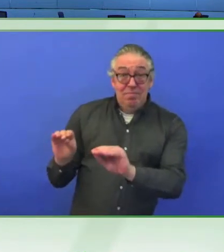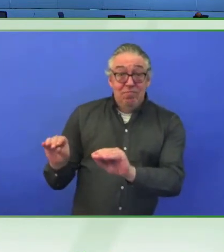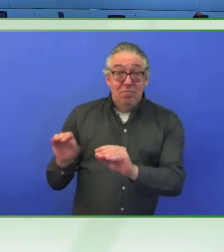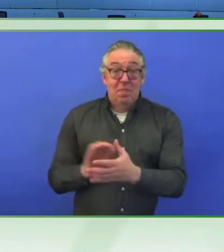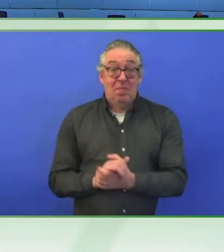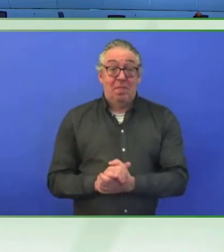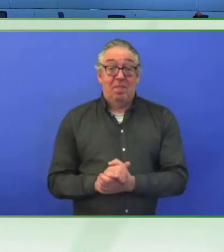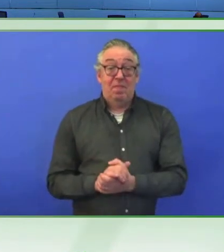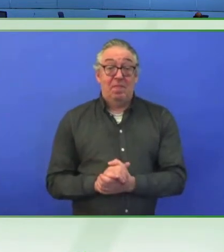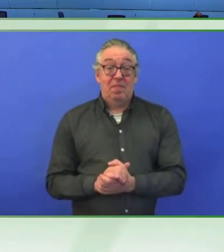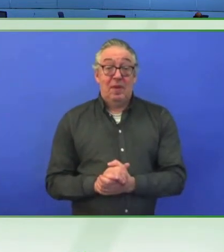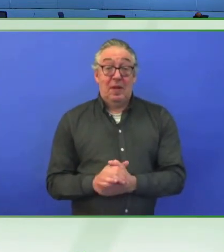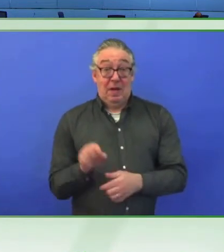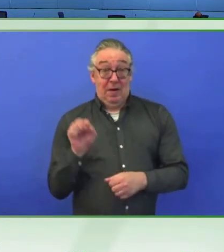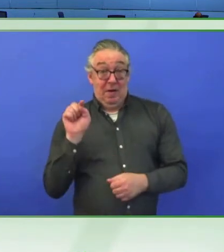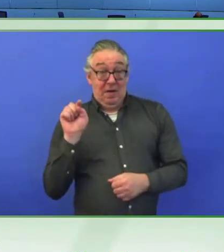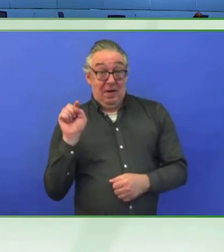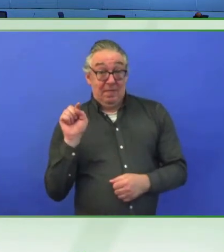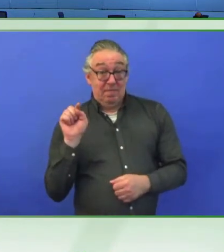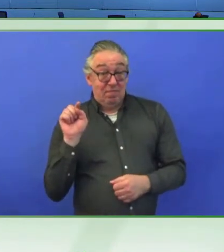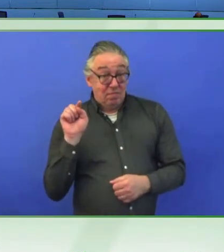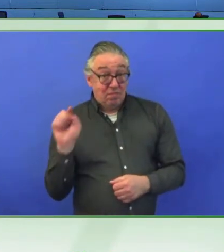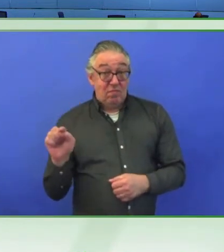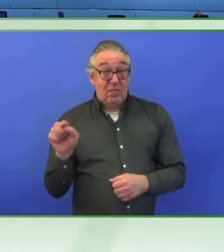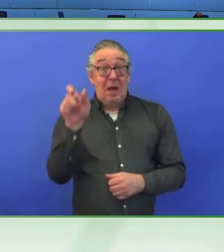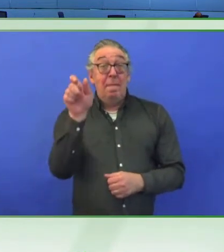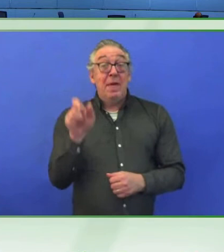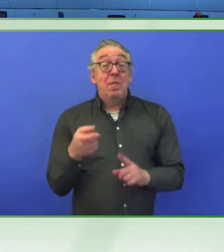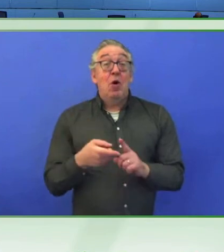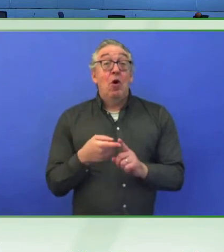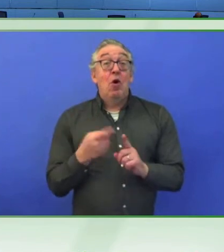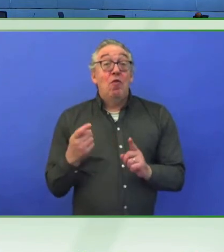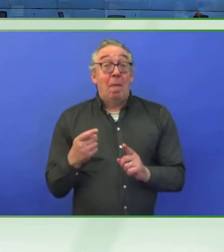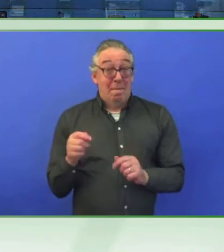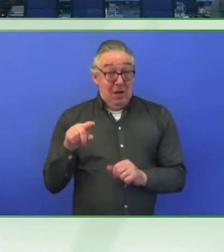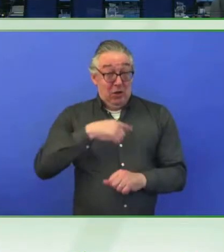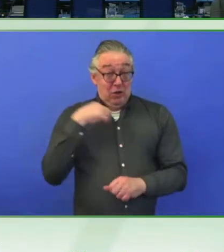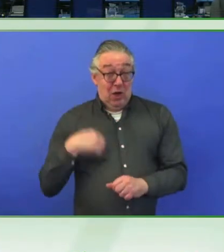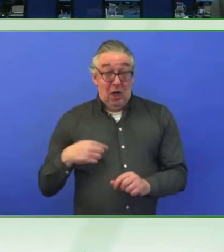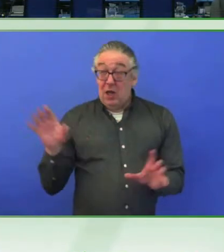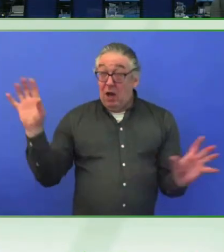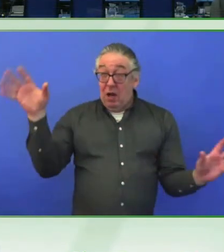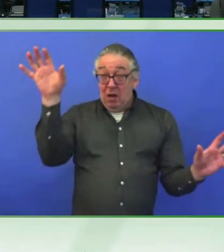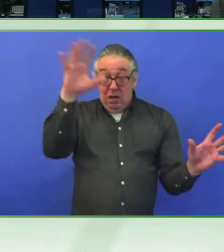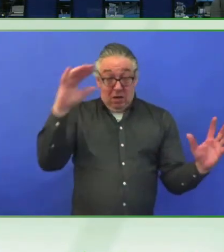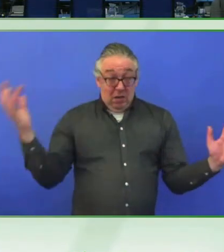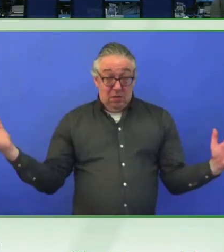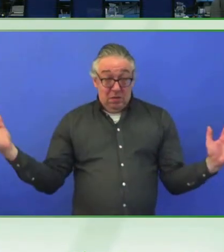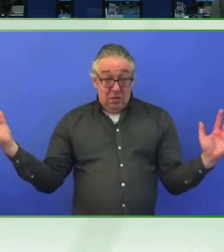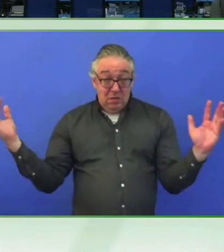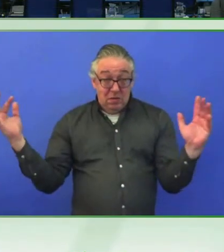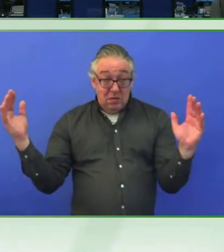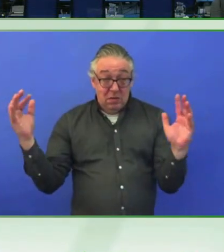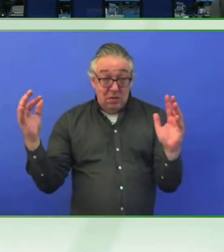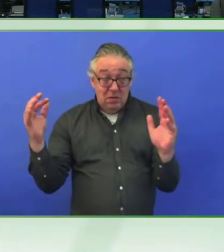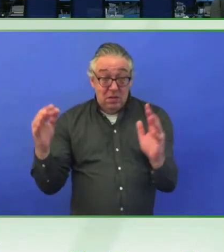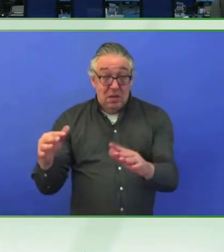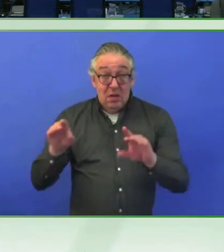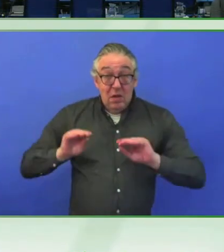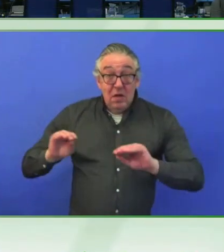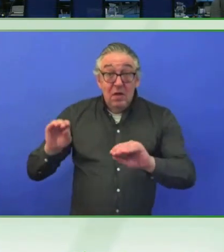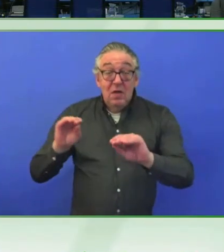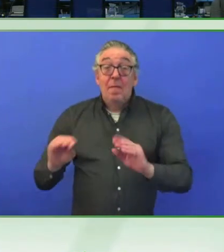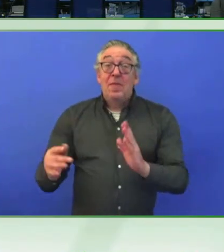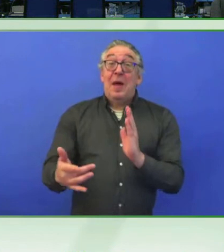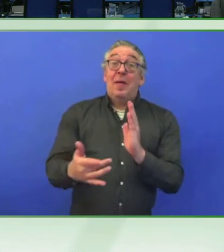the provinces to train them on the topic of the technical technology innovation in the area of